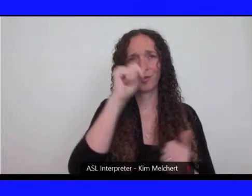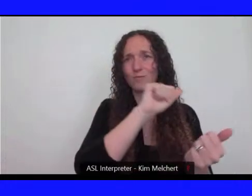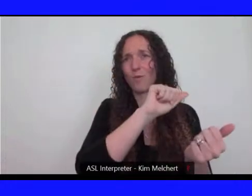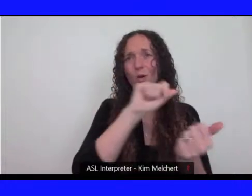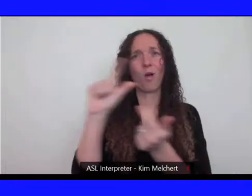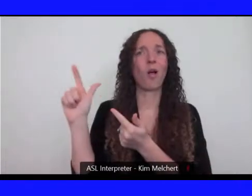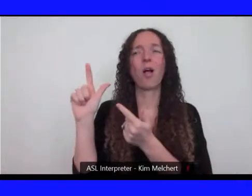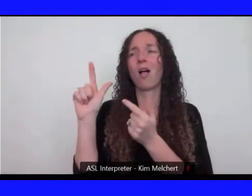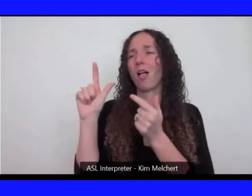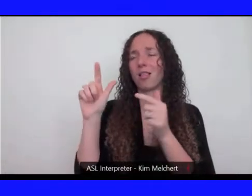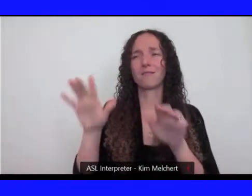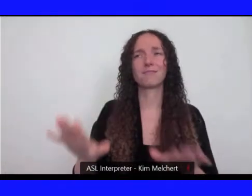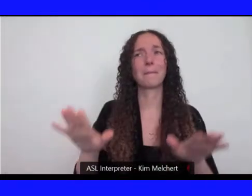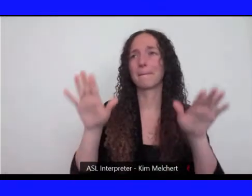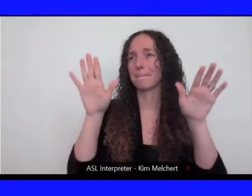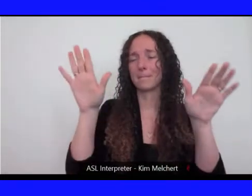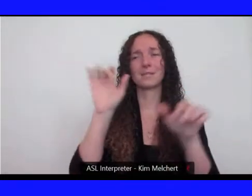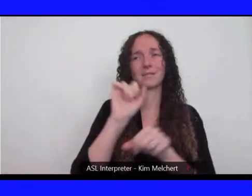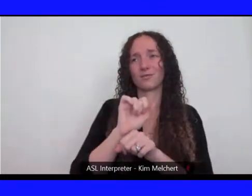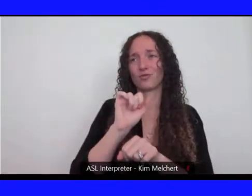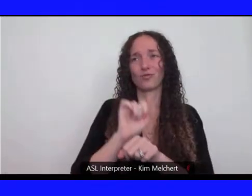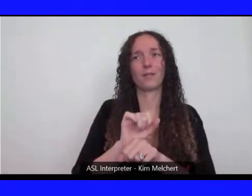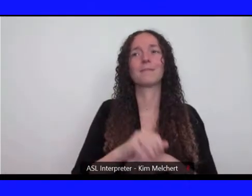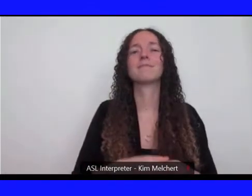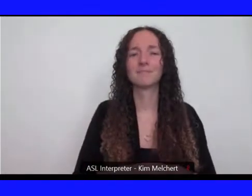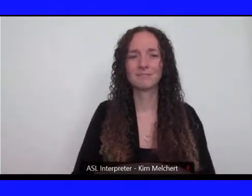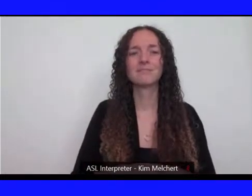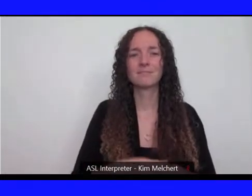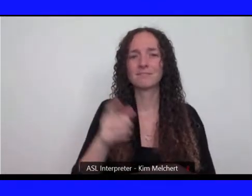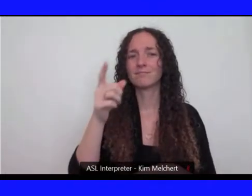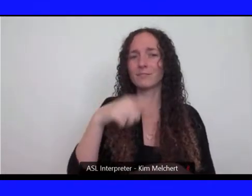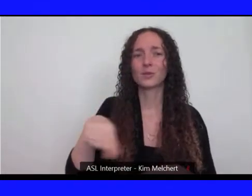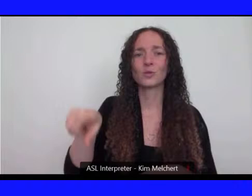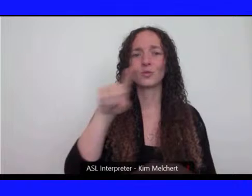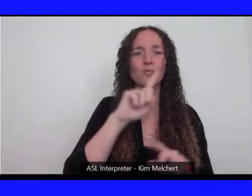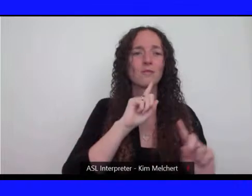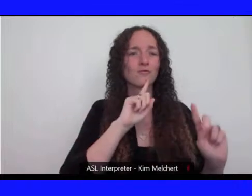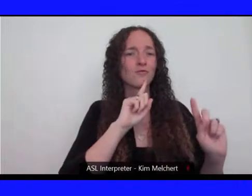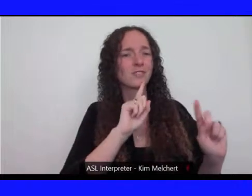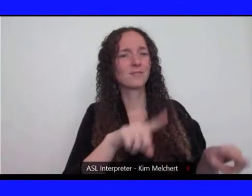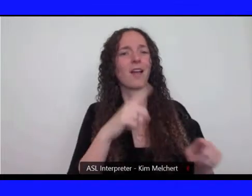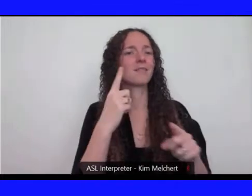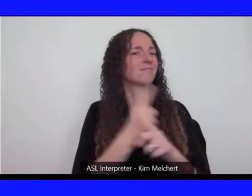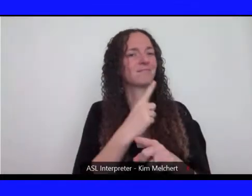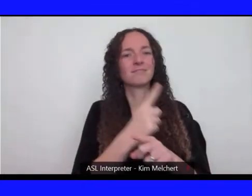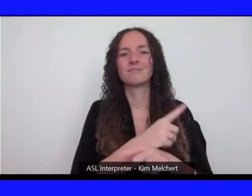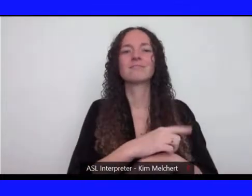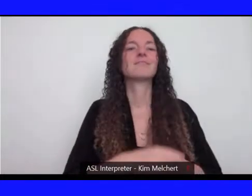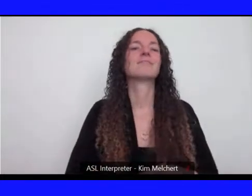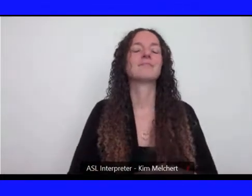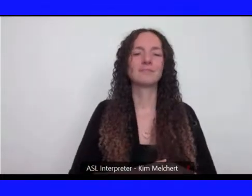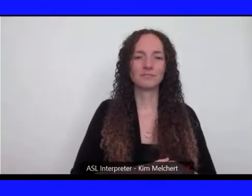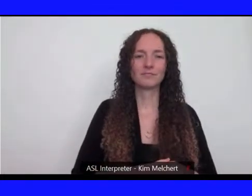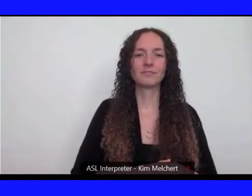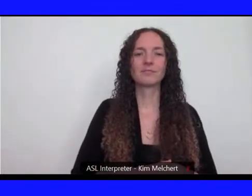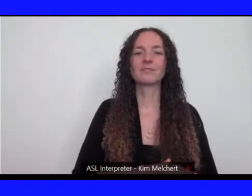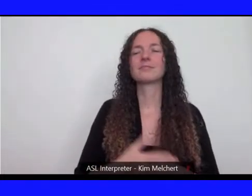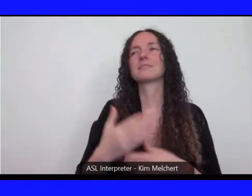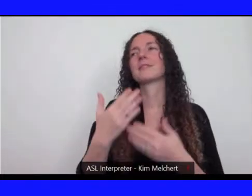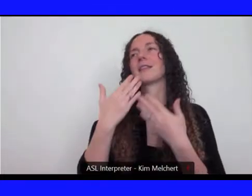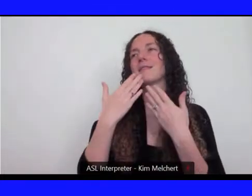classification. Classifications are always very, very difficult for some people, particularly if it is not as clear